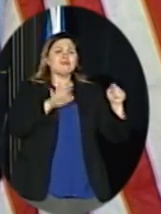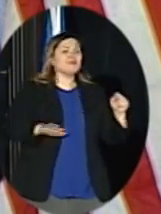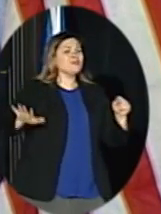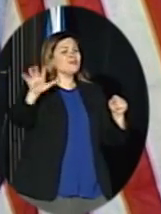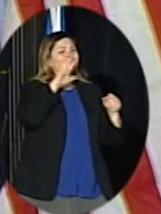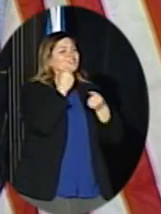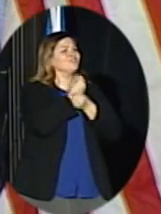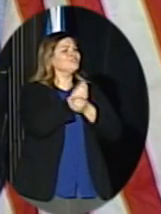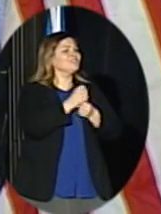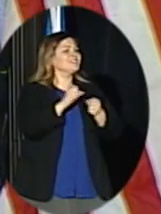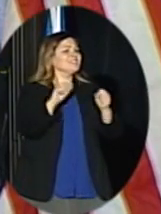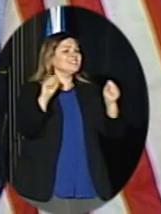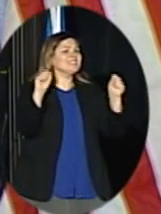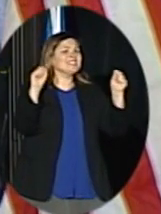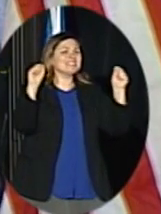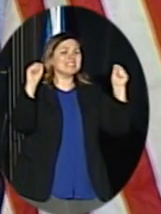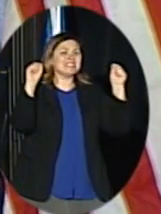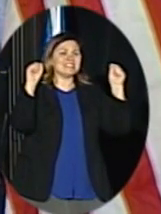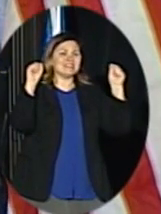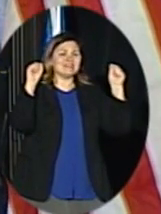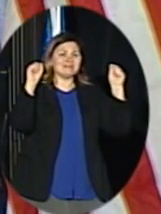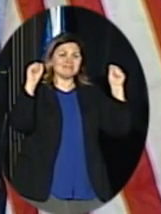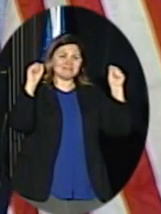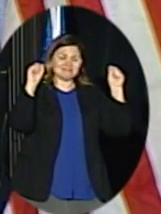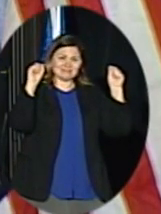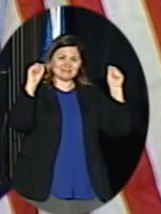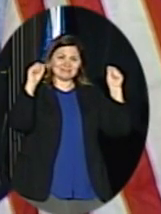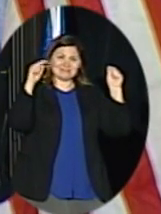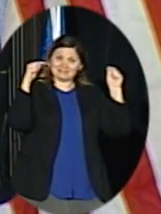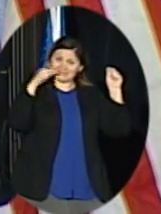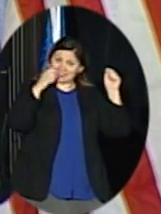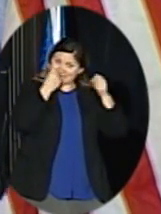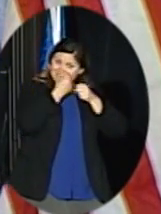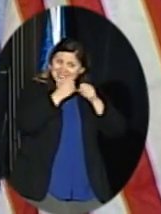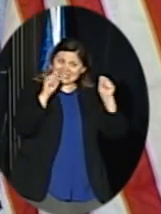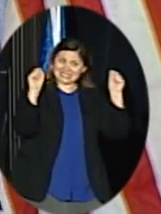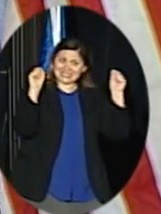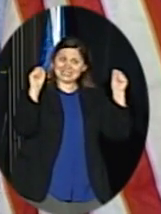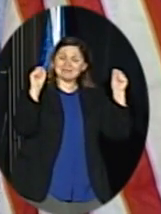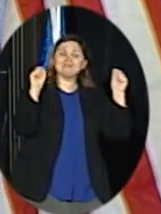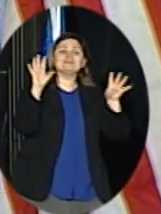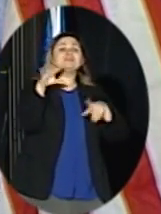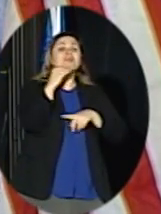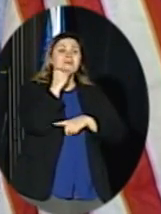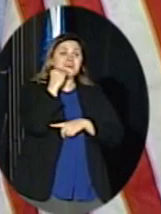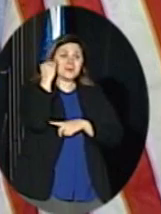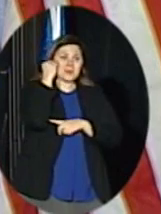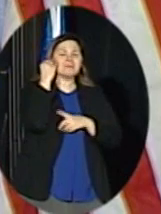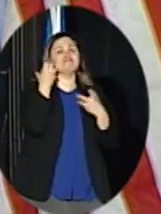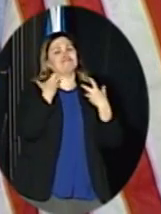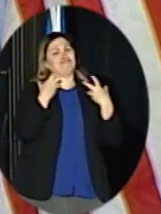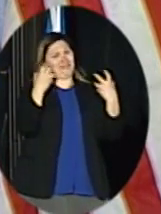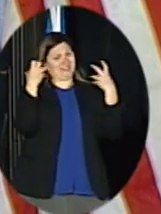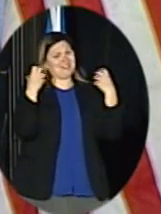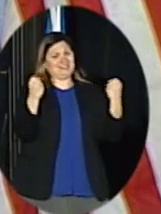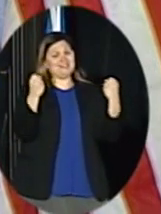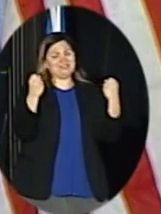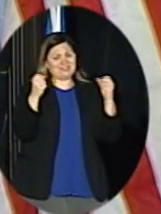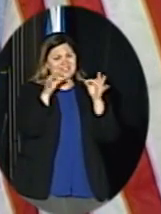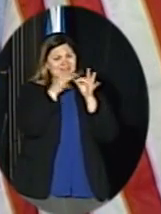the free and the home of the brave. Our national